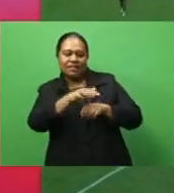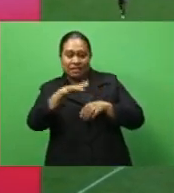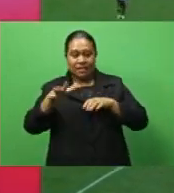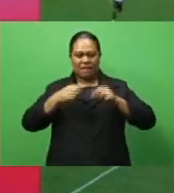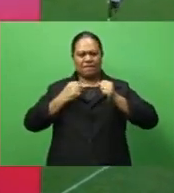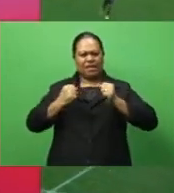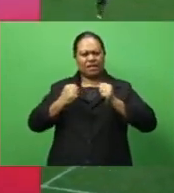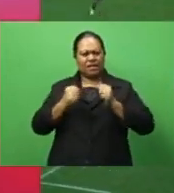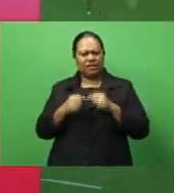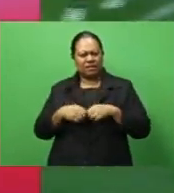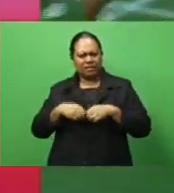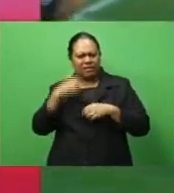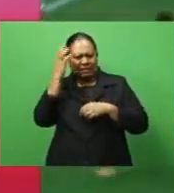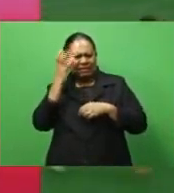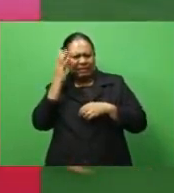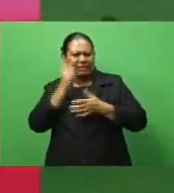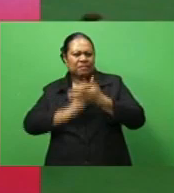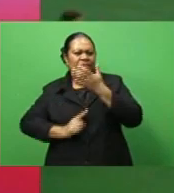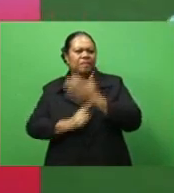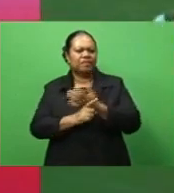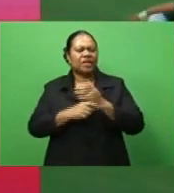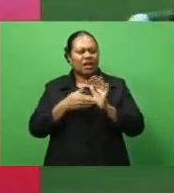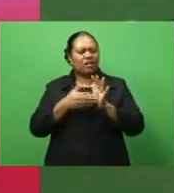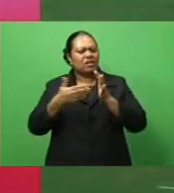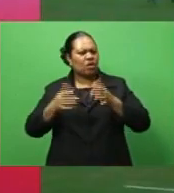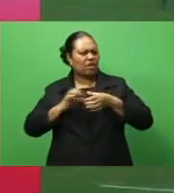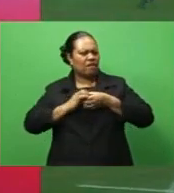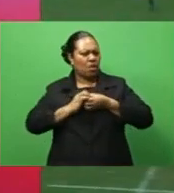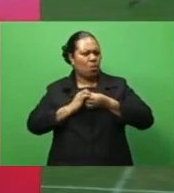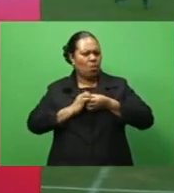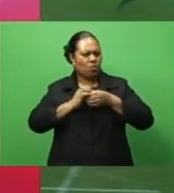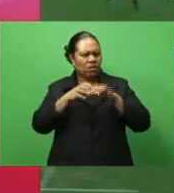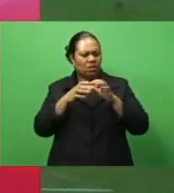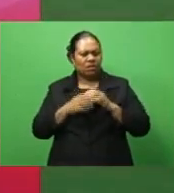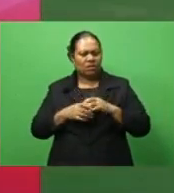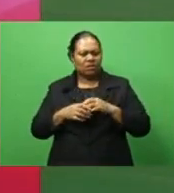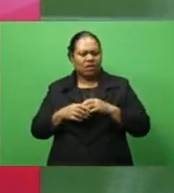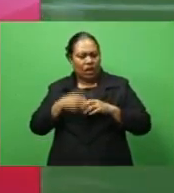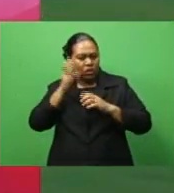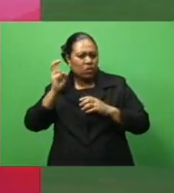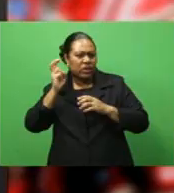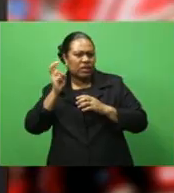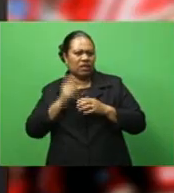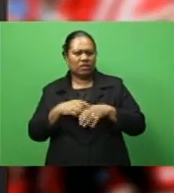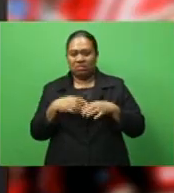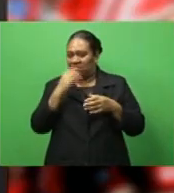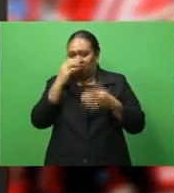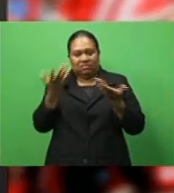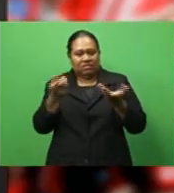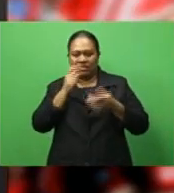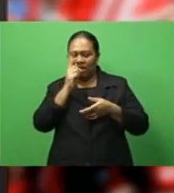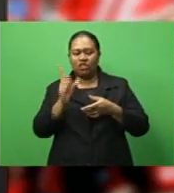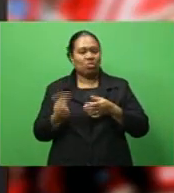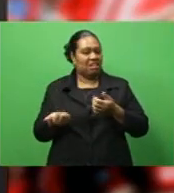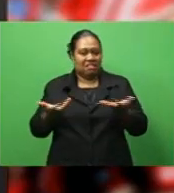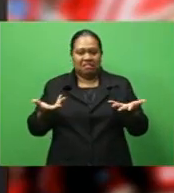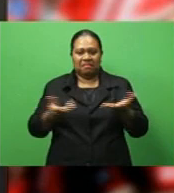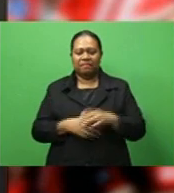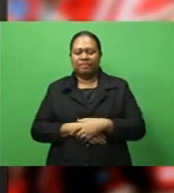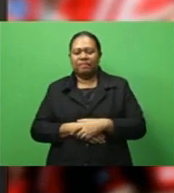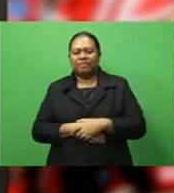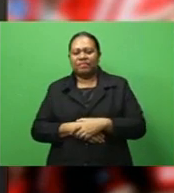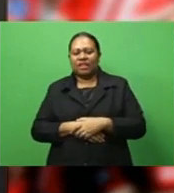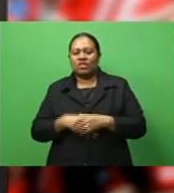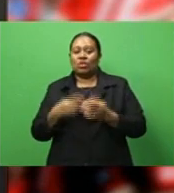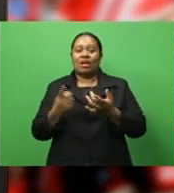to them. It's only when we test them and we put them in a training environment we're able to find out exactly how much work we've got to do. The Sunwolves will not take